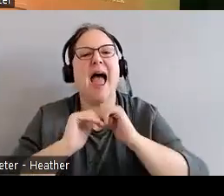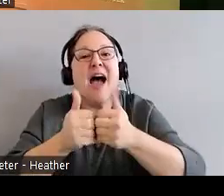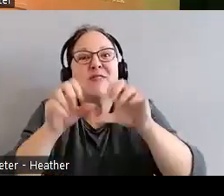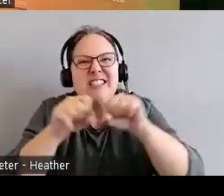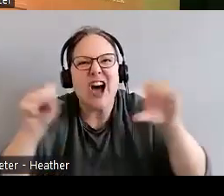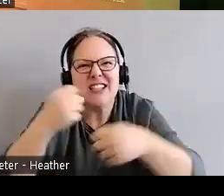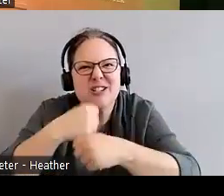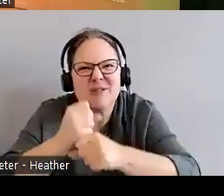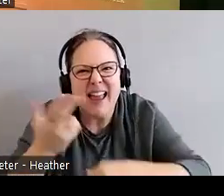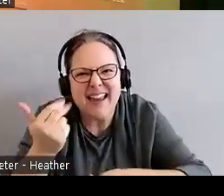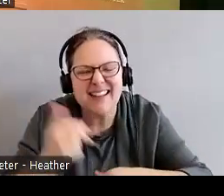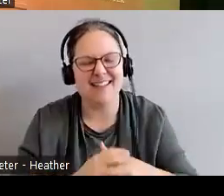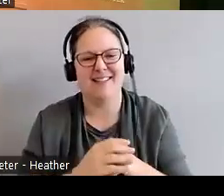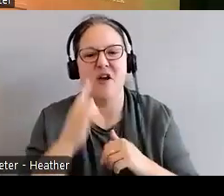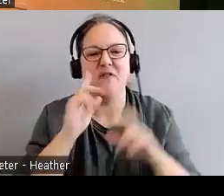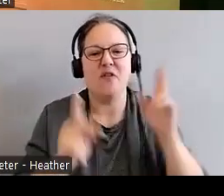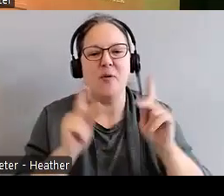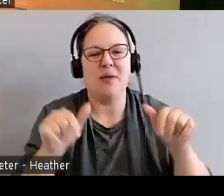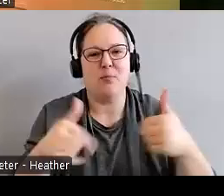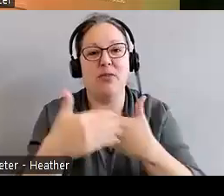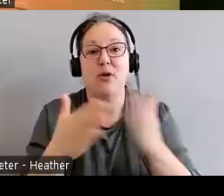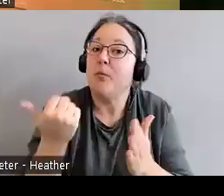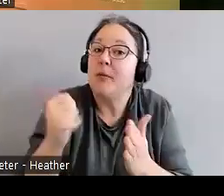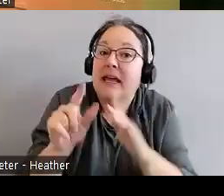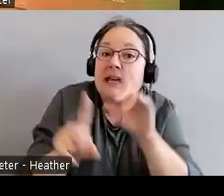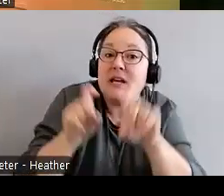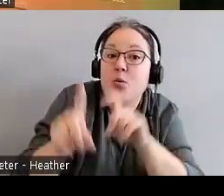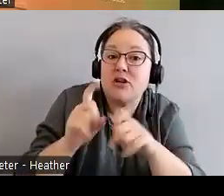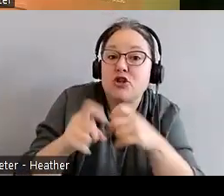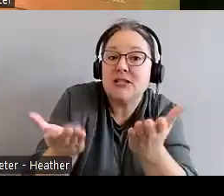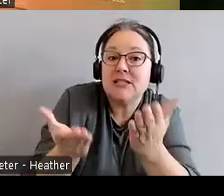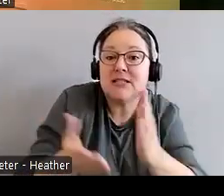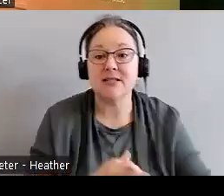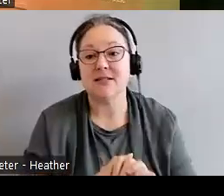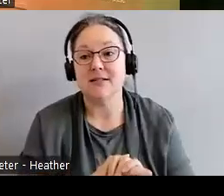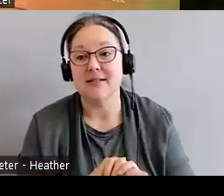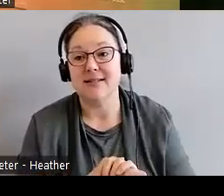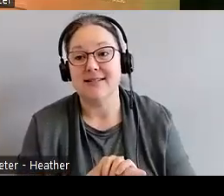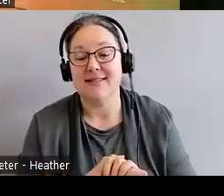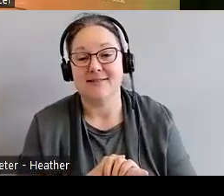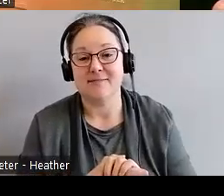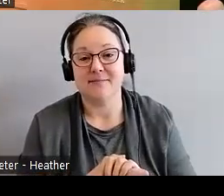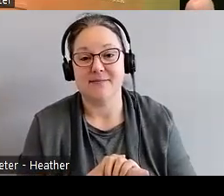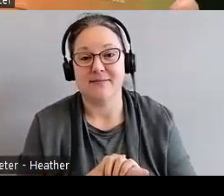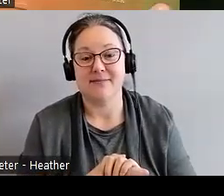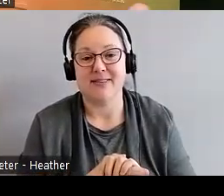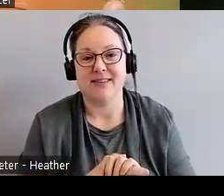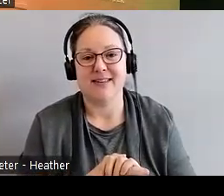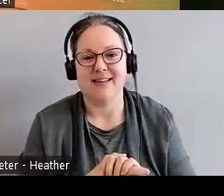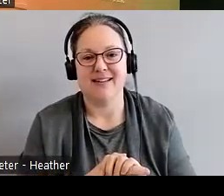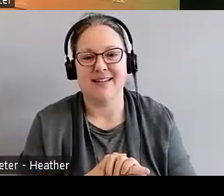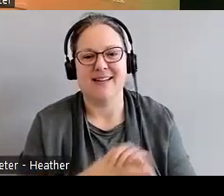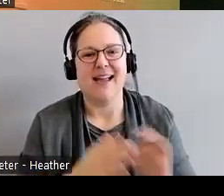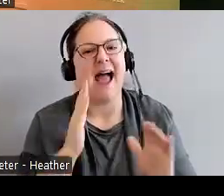from folks in the room, what questions you have for Dr. Lee. Everybody's very busy with getting your QR